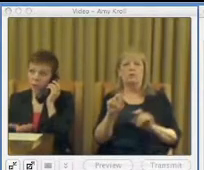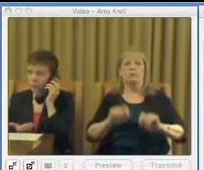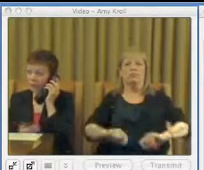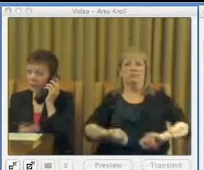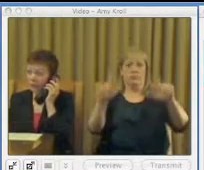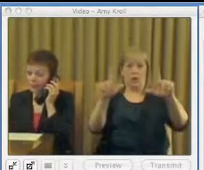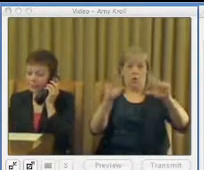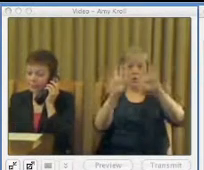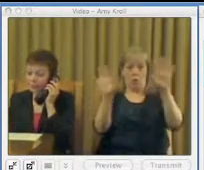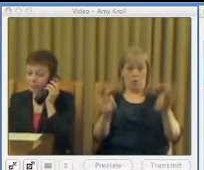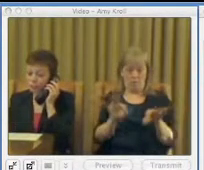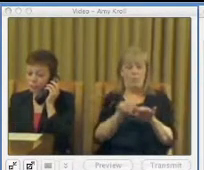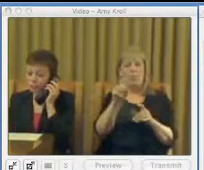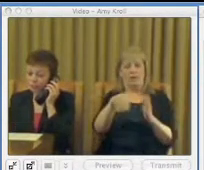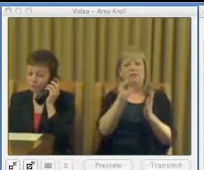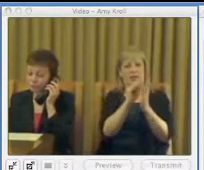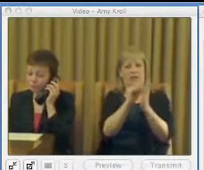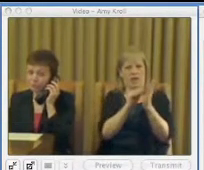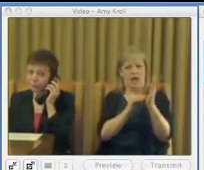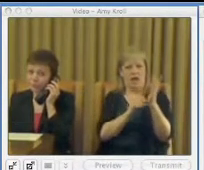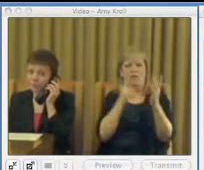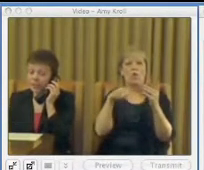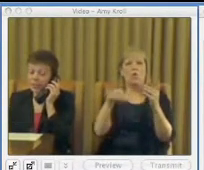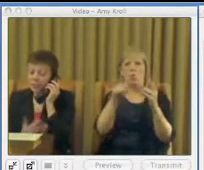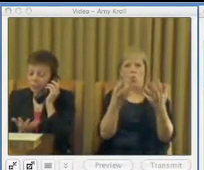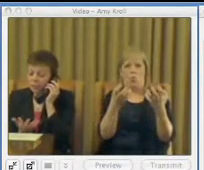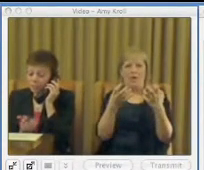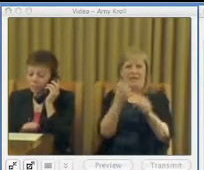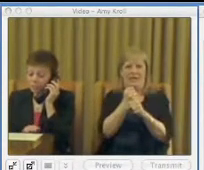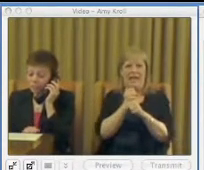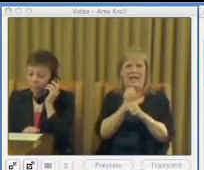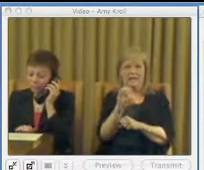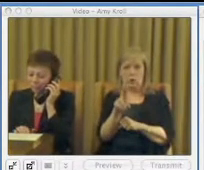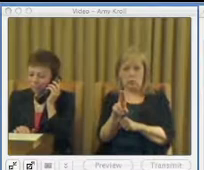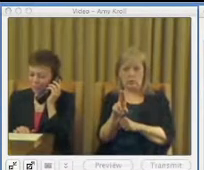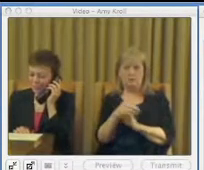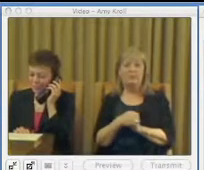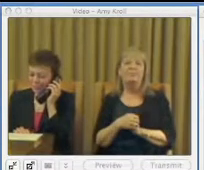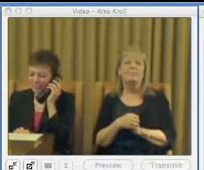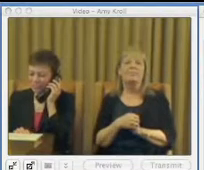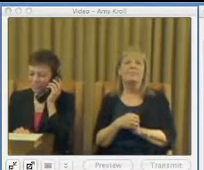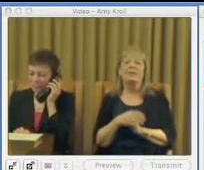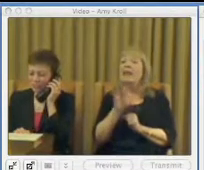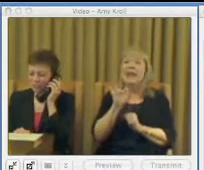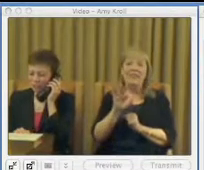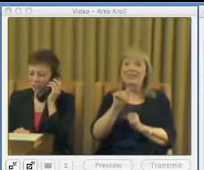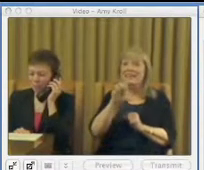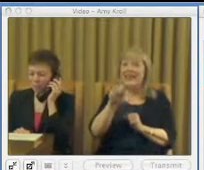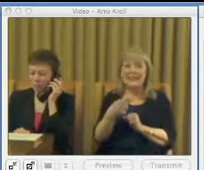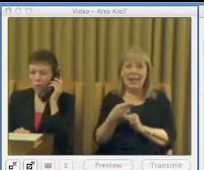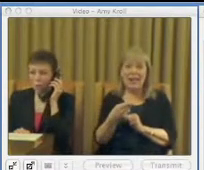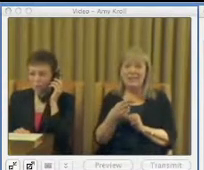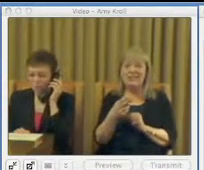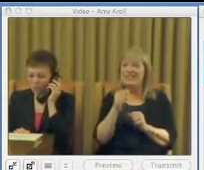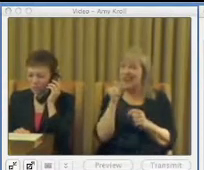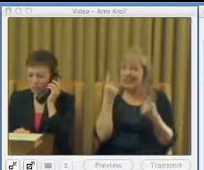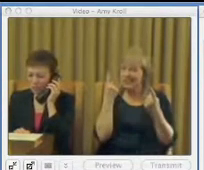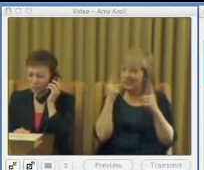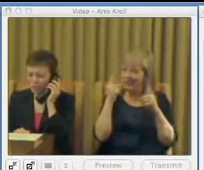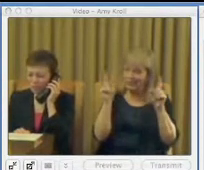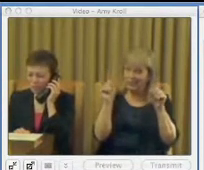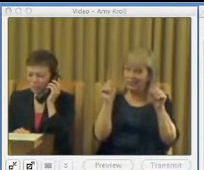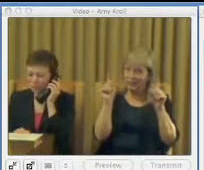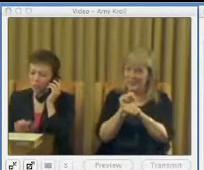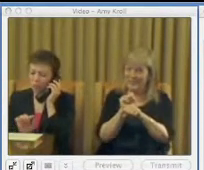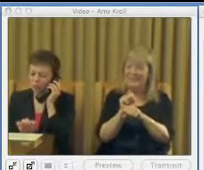must be filled out if you are collecting CEUs. If technology isn't our friend, if the survey doesn't